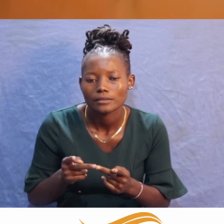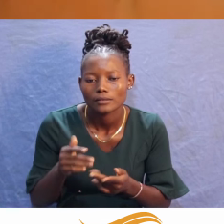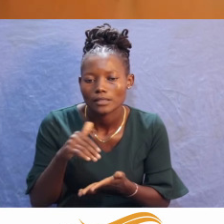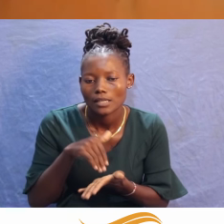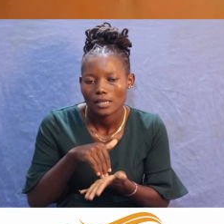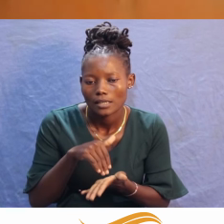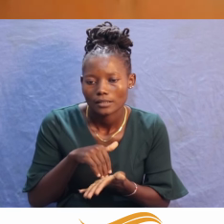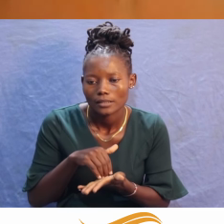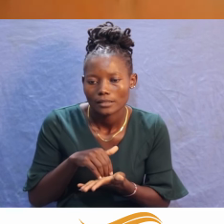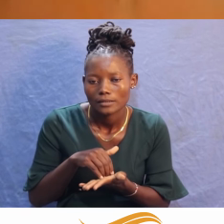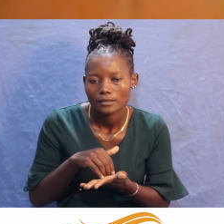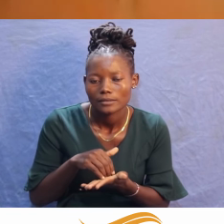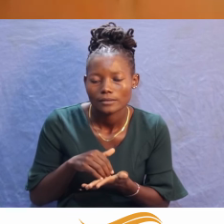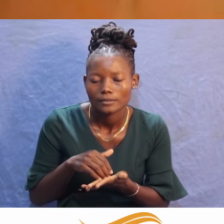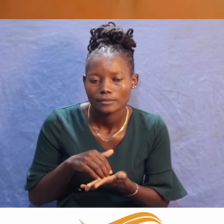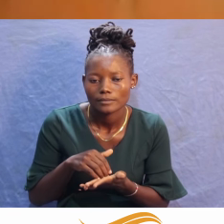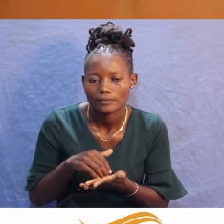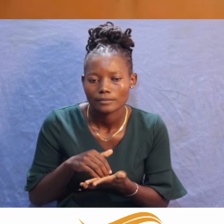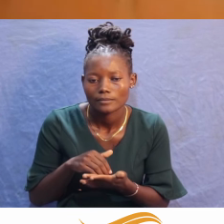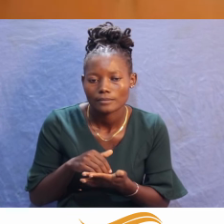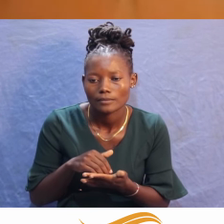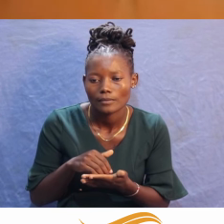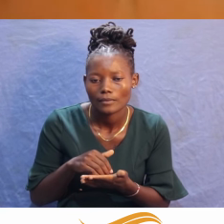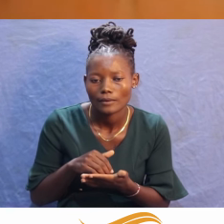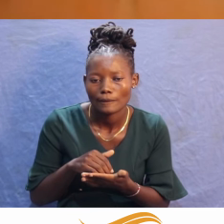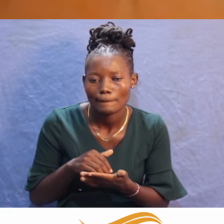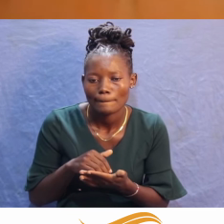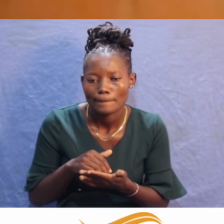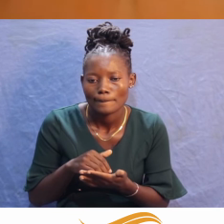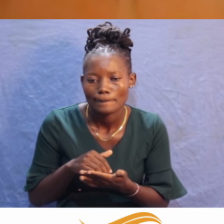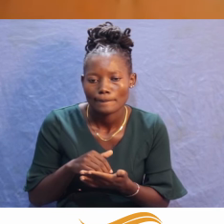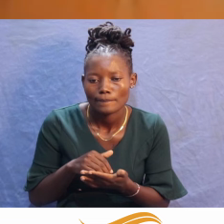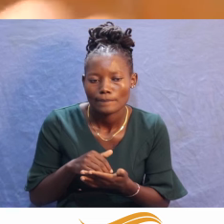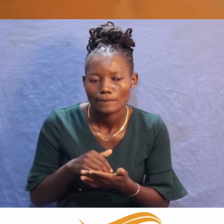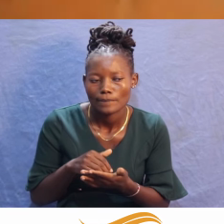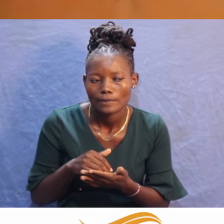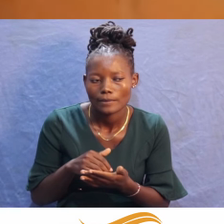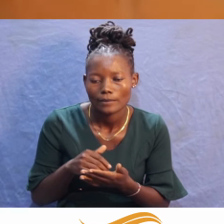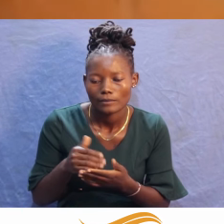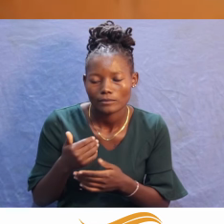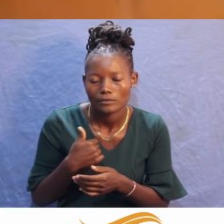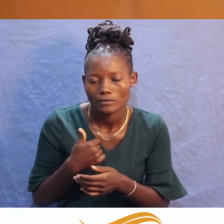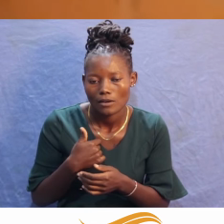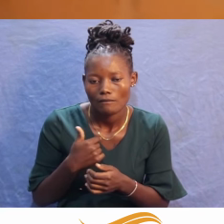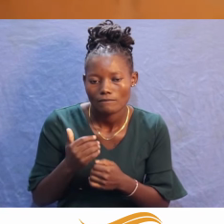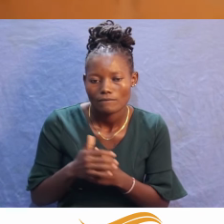again, your soccer and your rugby and your tennis that have short durations,